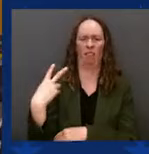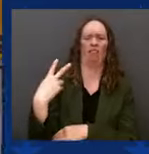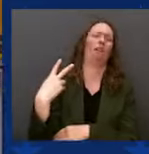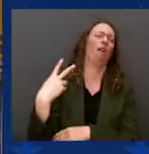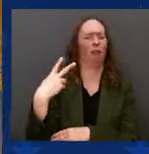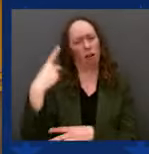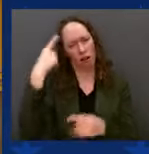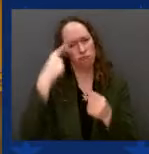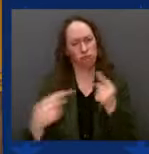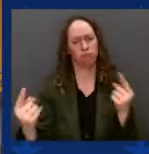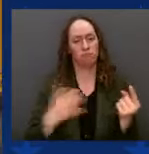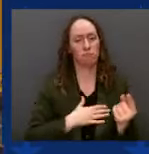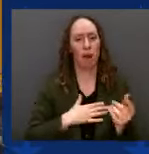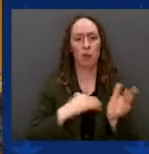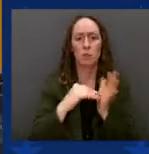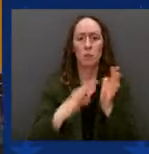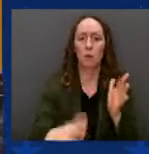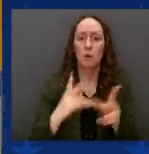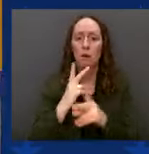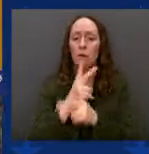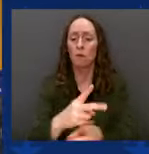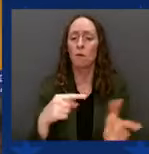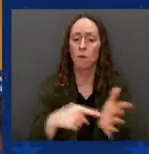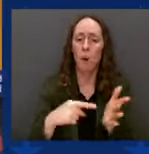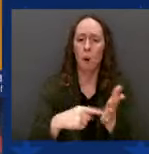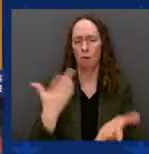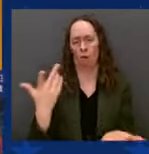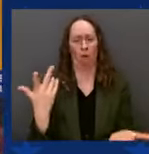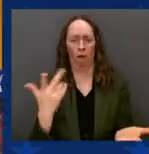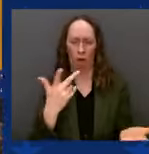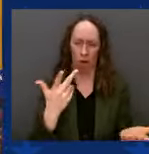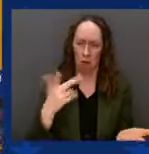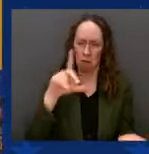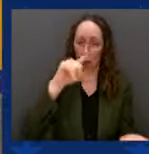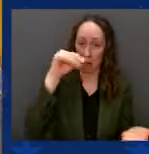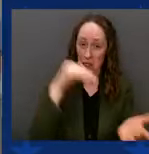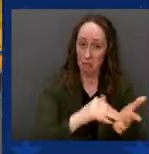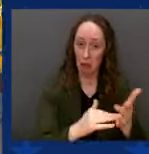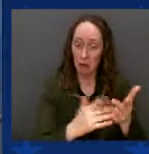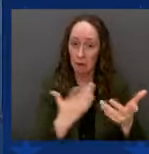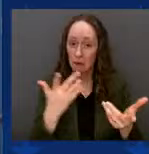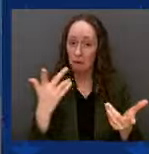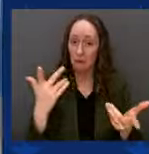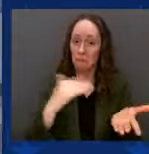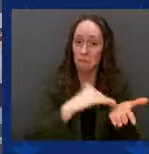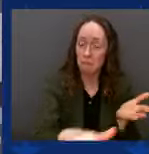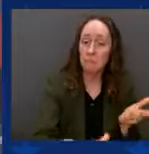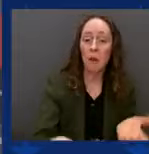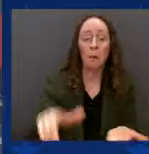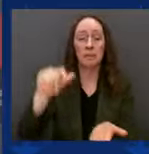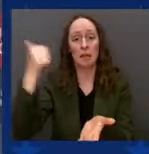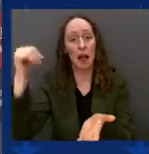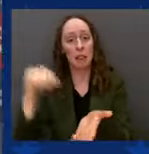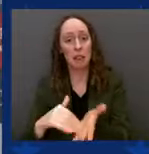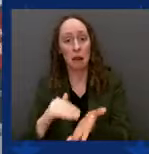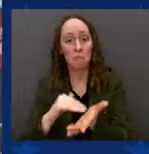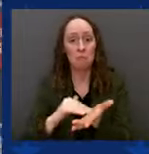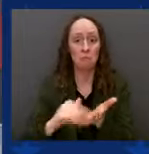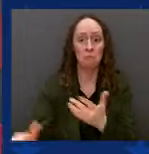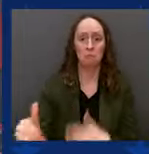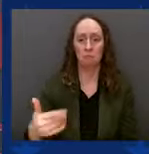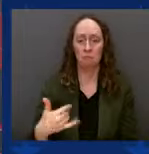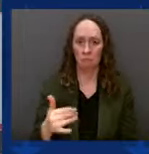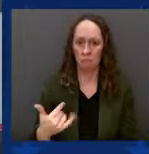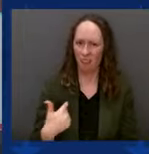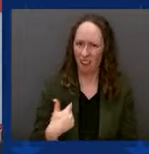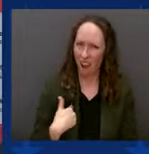student loan during the recession. Well, guess what? We paid the so-called PPP